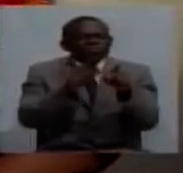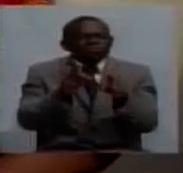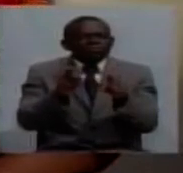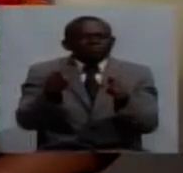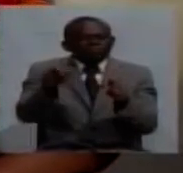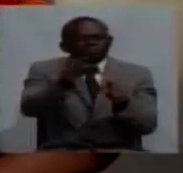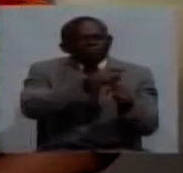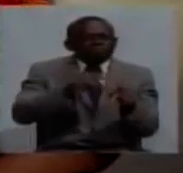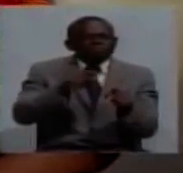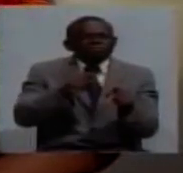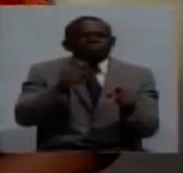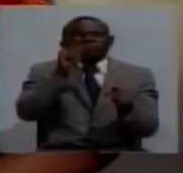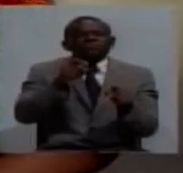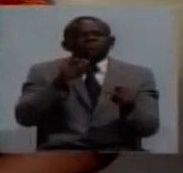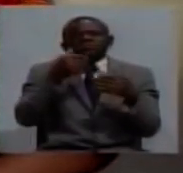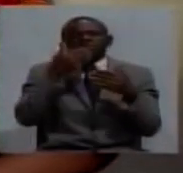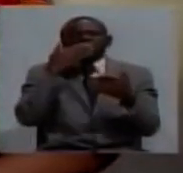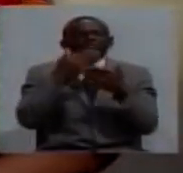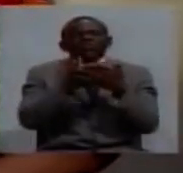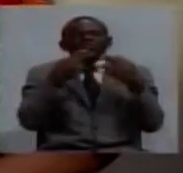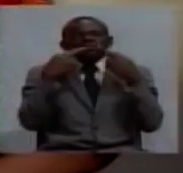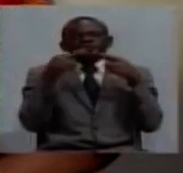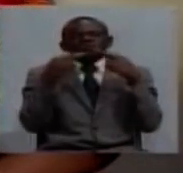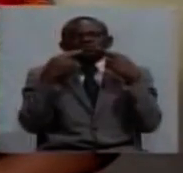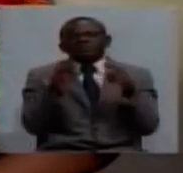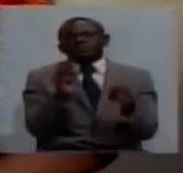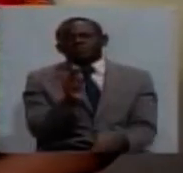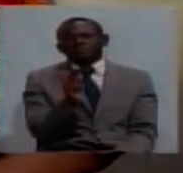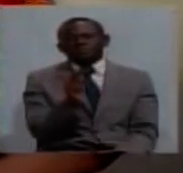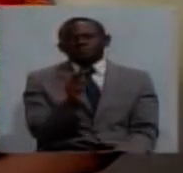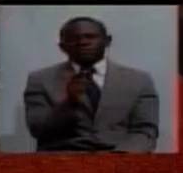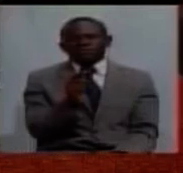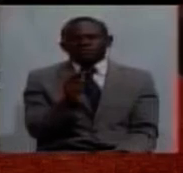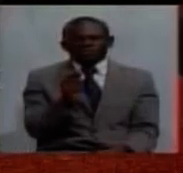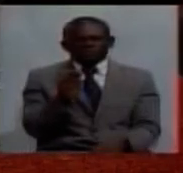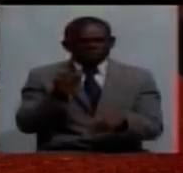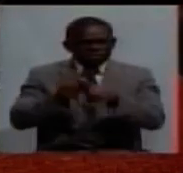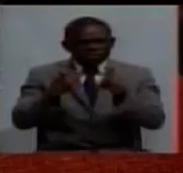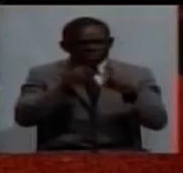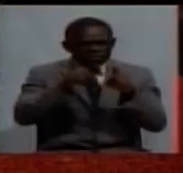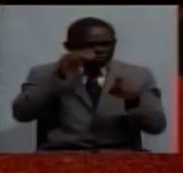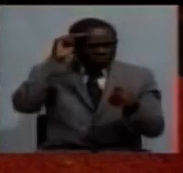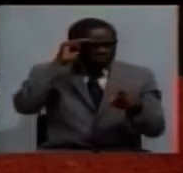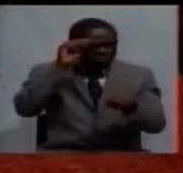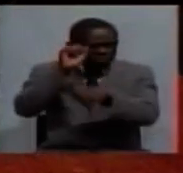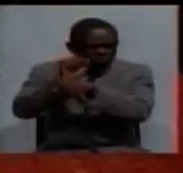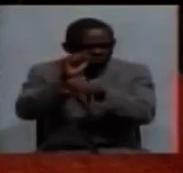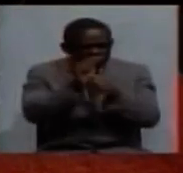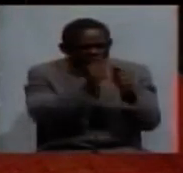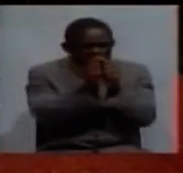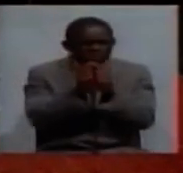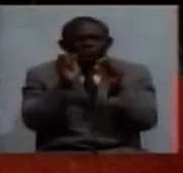my performance and my key result areas that build into achieving the ministry or the province that I belong to.